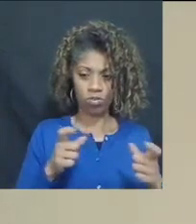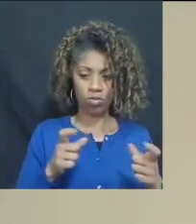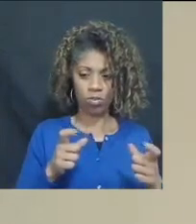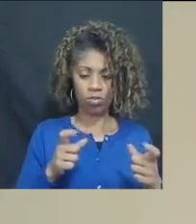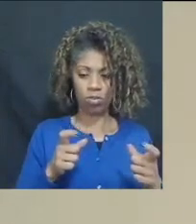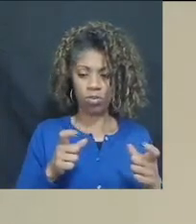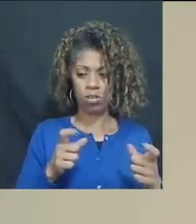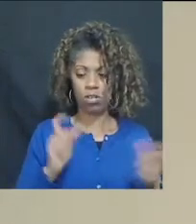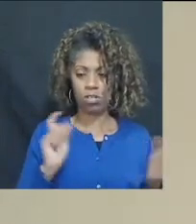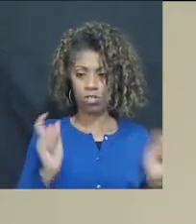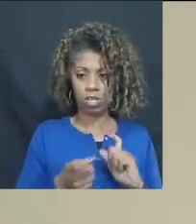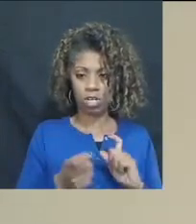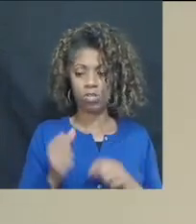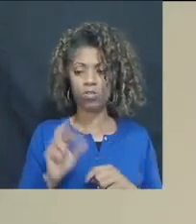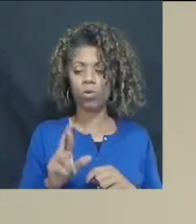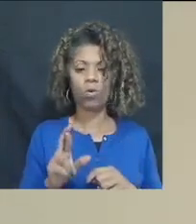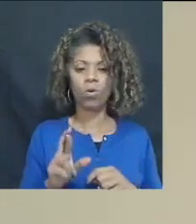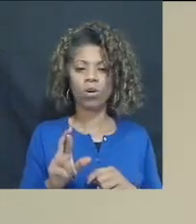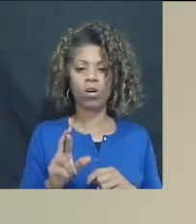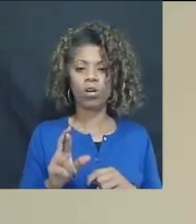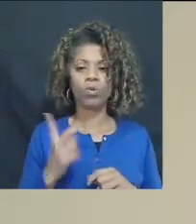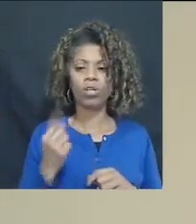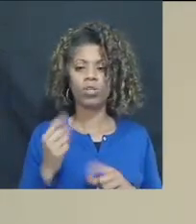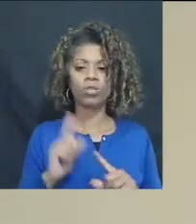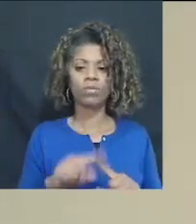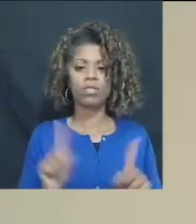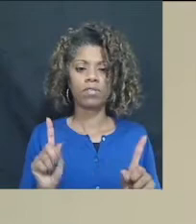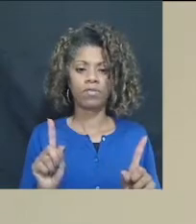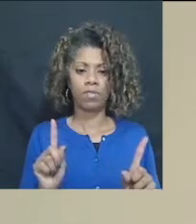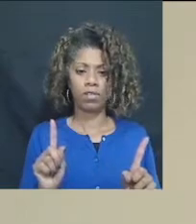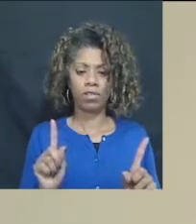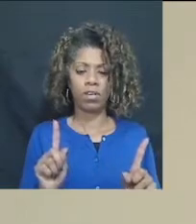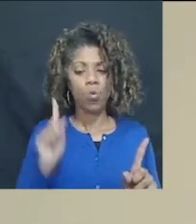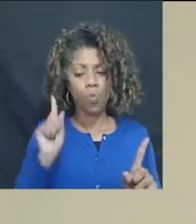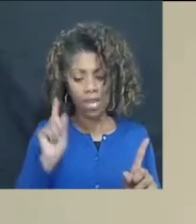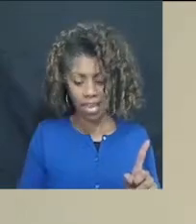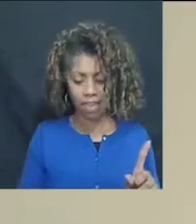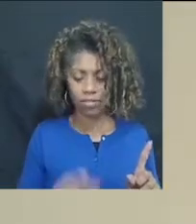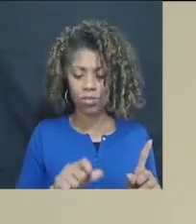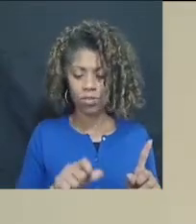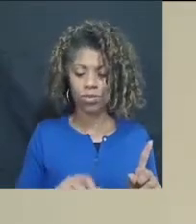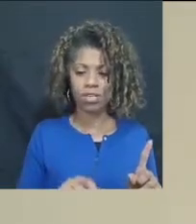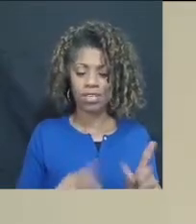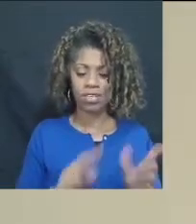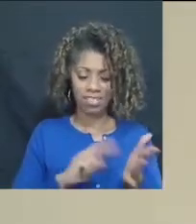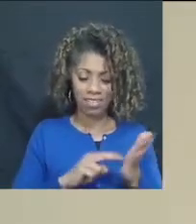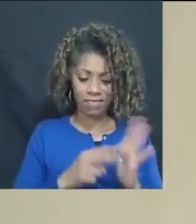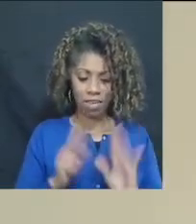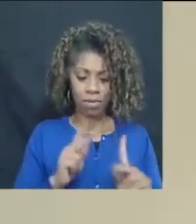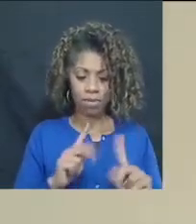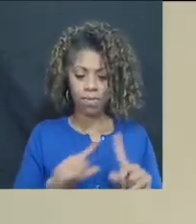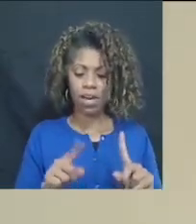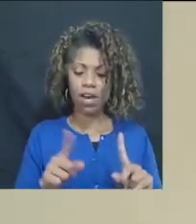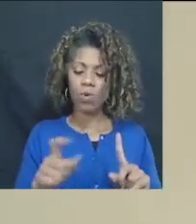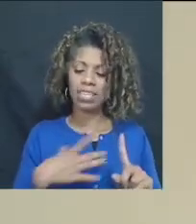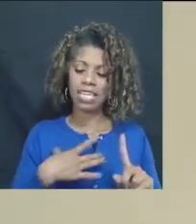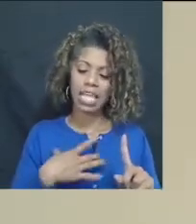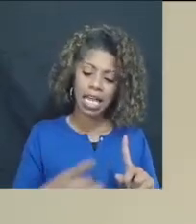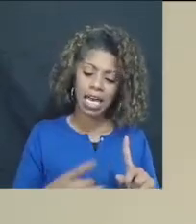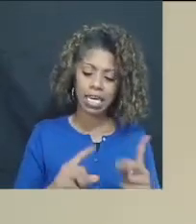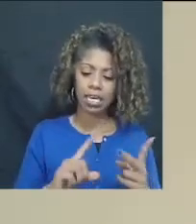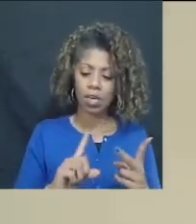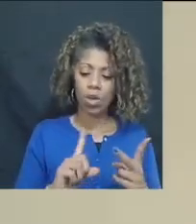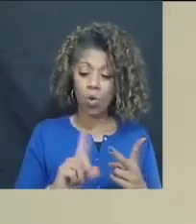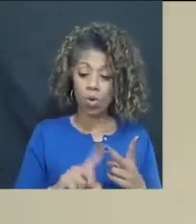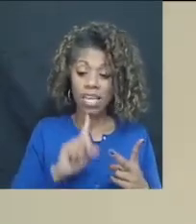speak life into populations. We have to define people by their aspirations and contributions, develop a much more inspiring and accurate and fundamentally different